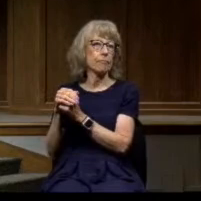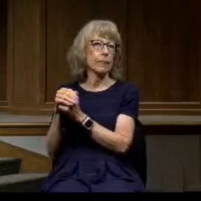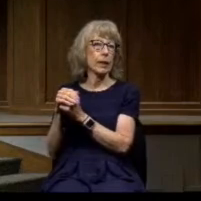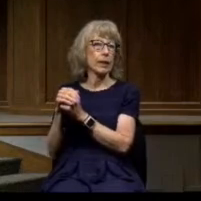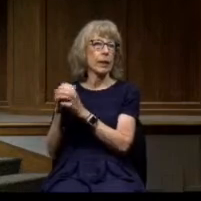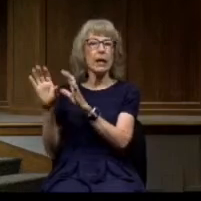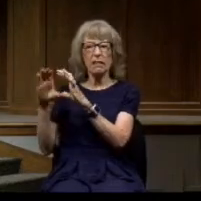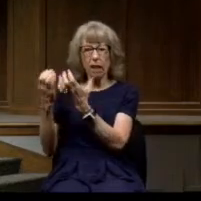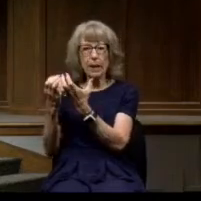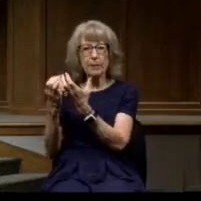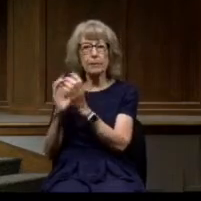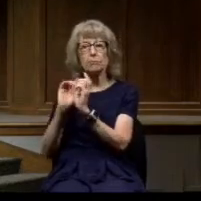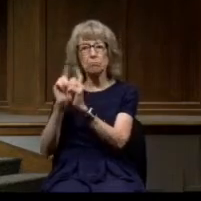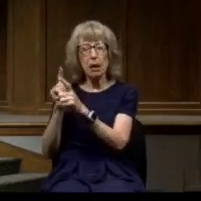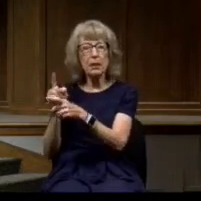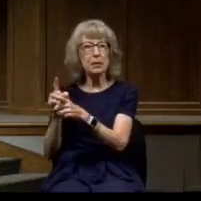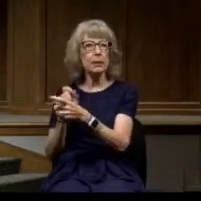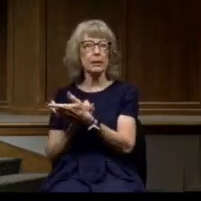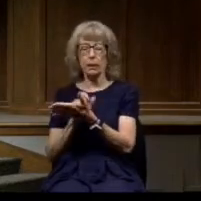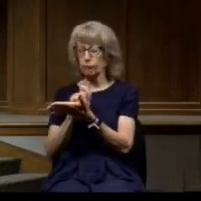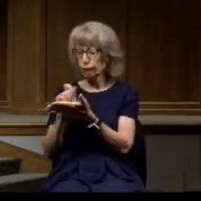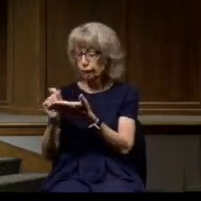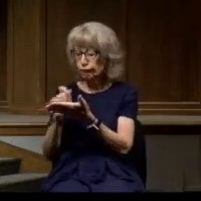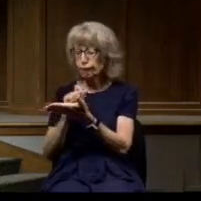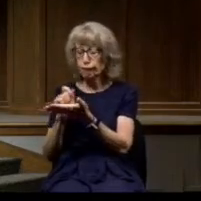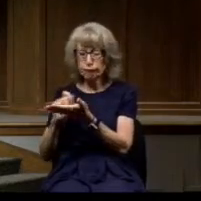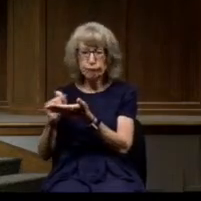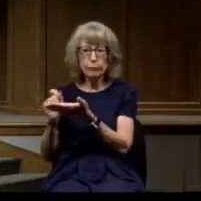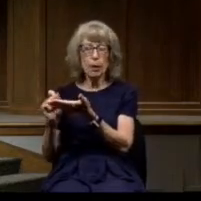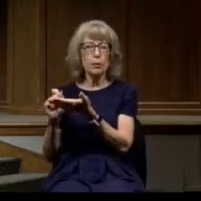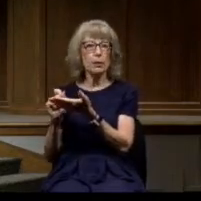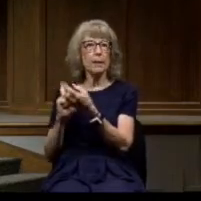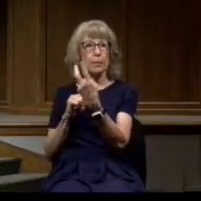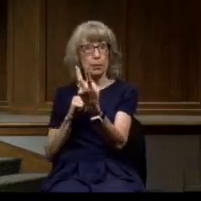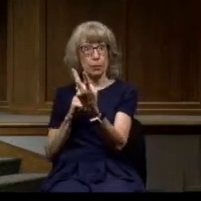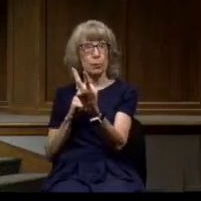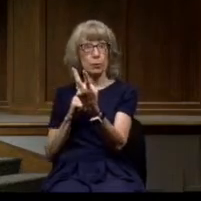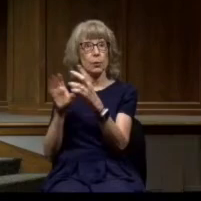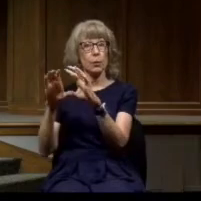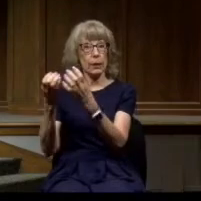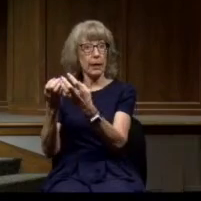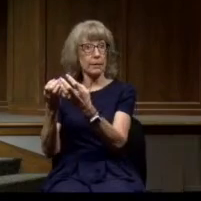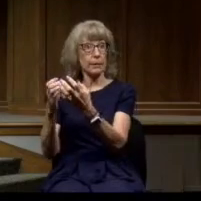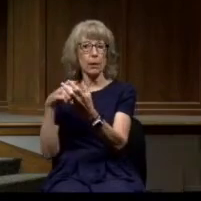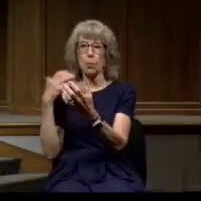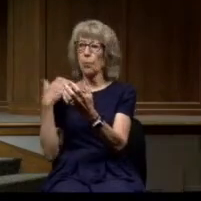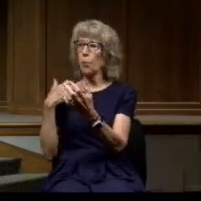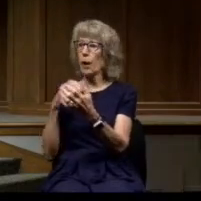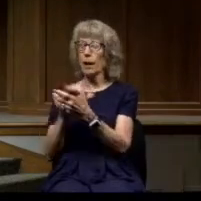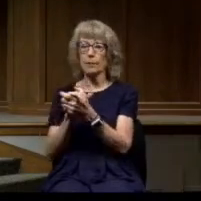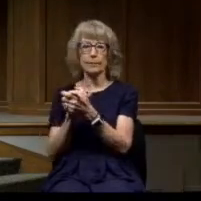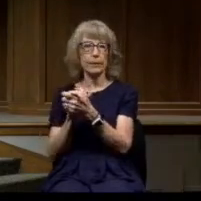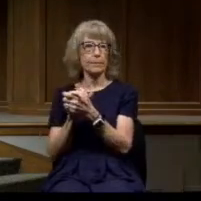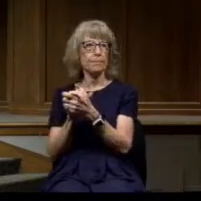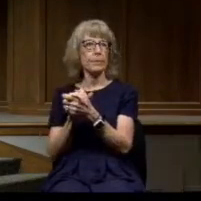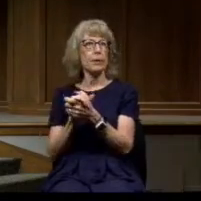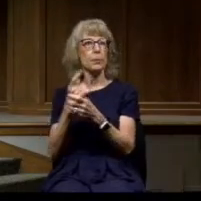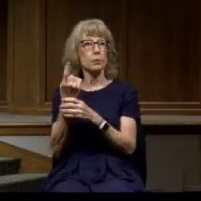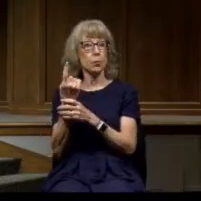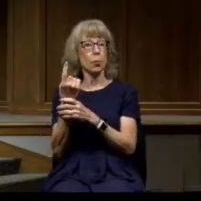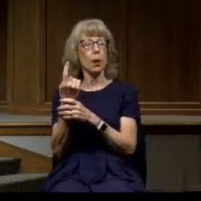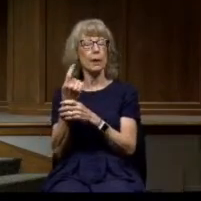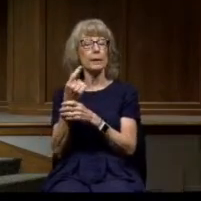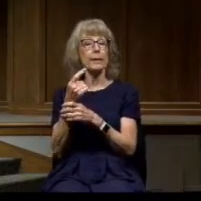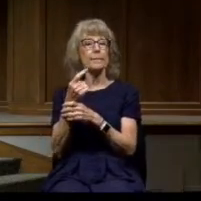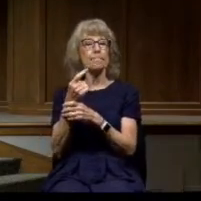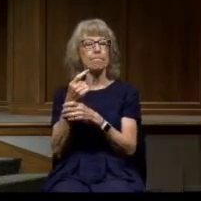two sentences from all the lectures I attended that really stuck out to me. The first one was from a keynote from Mike Cope, and he was